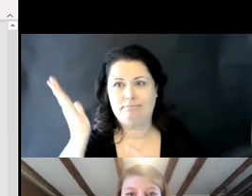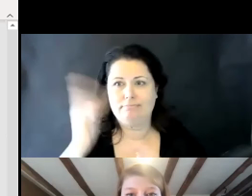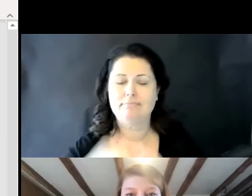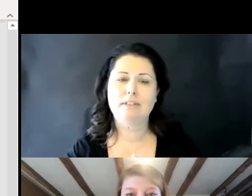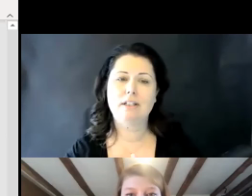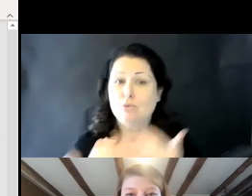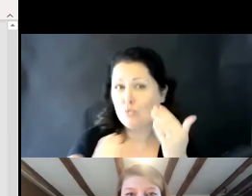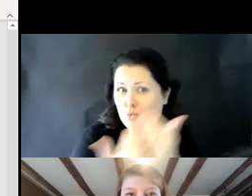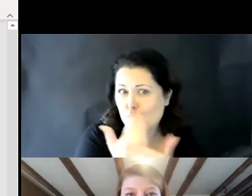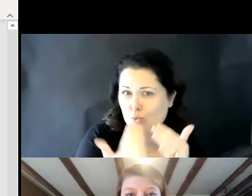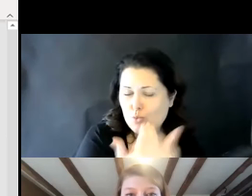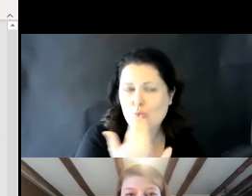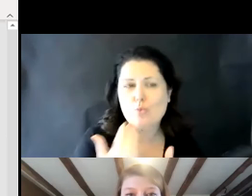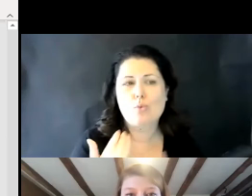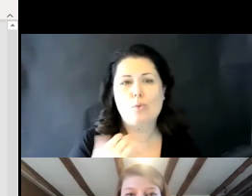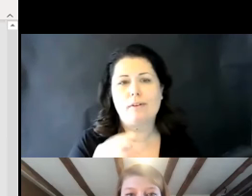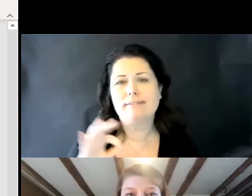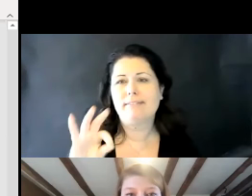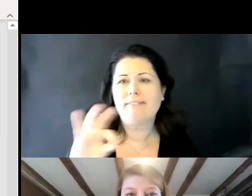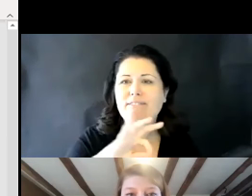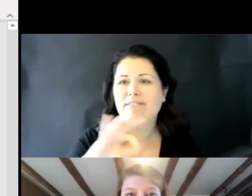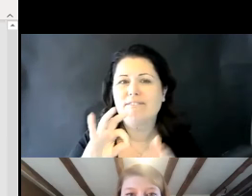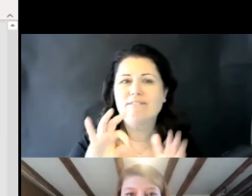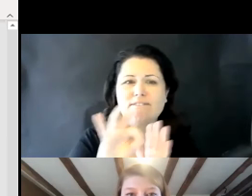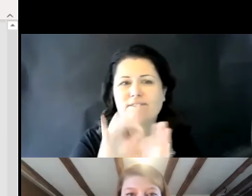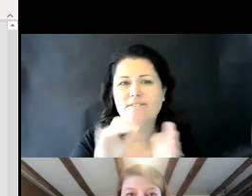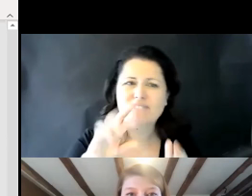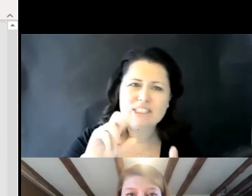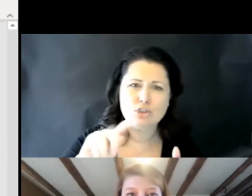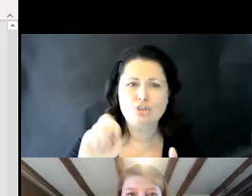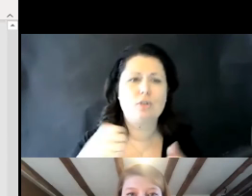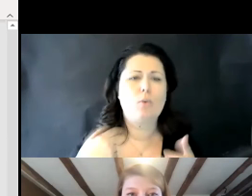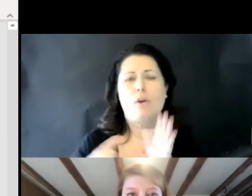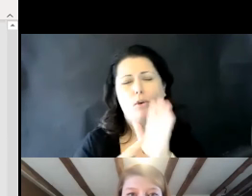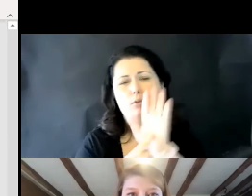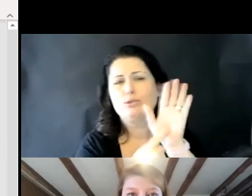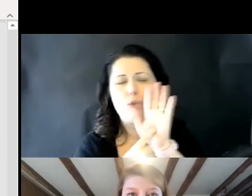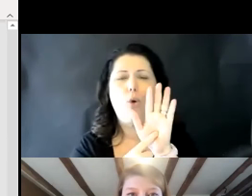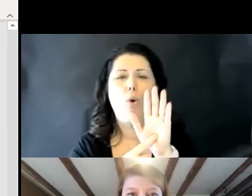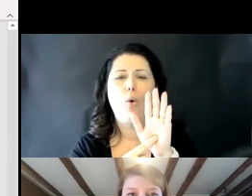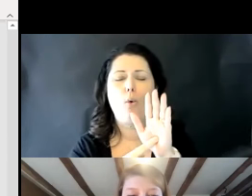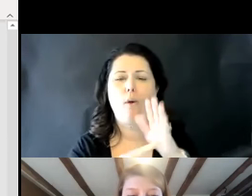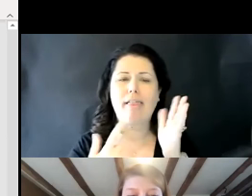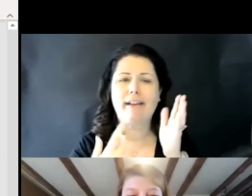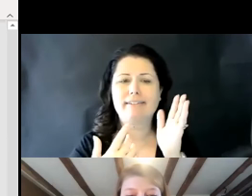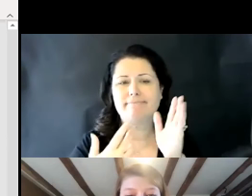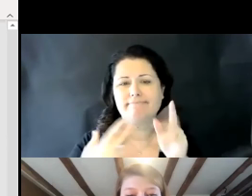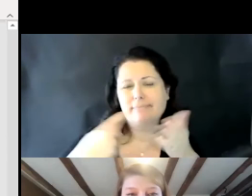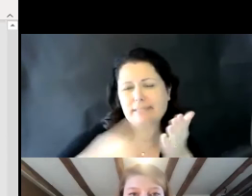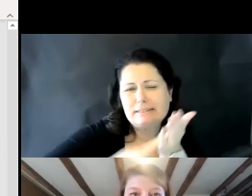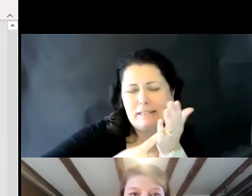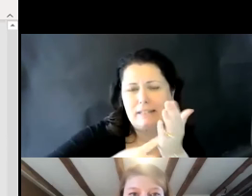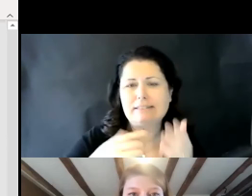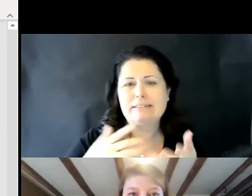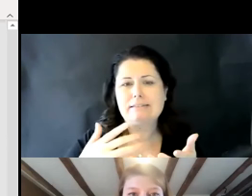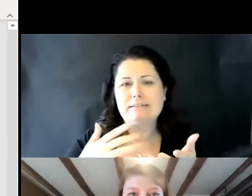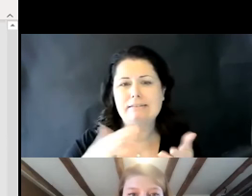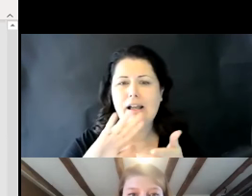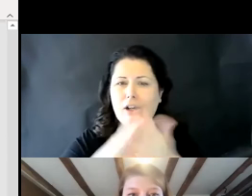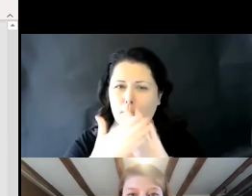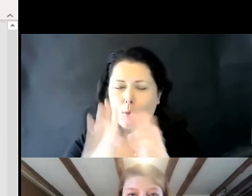is feature a recovery community center. And I'm delighted that we have Aaron